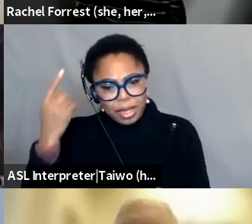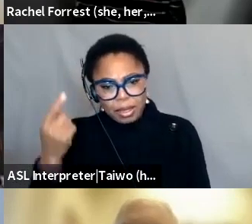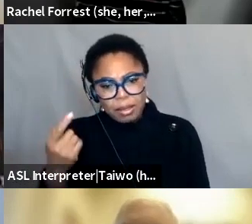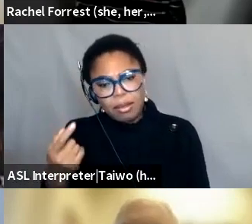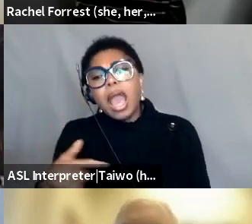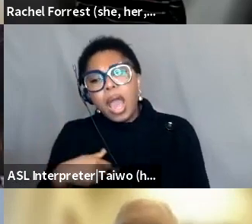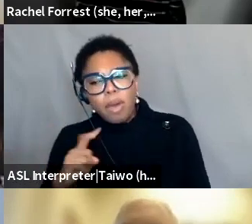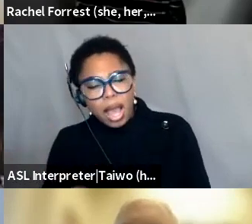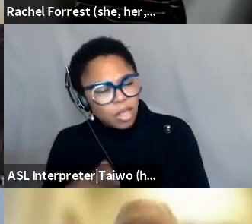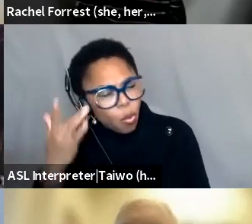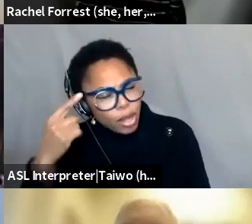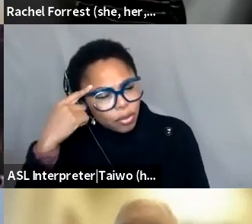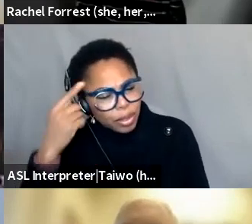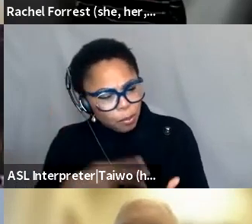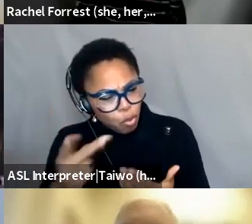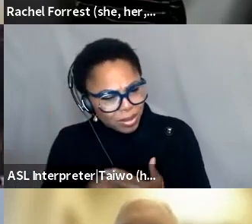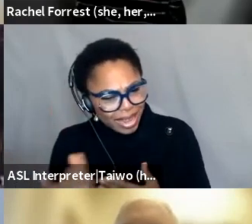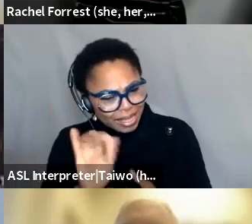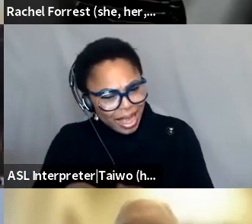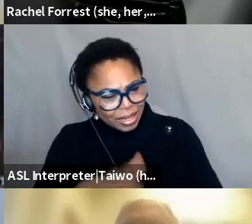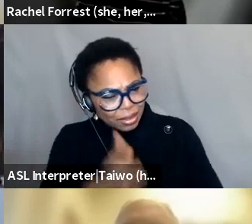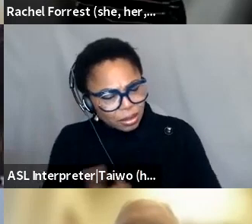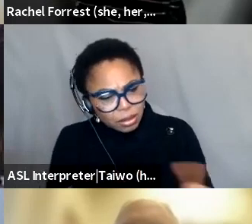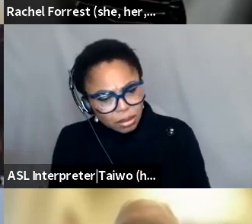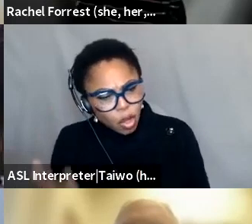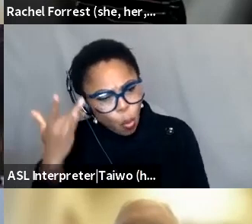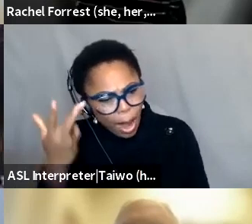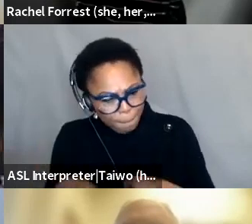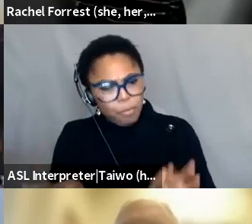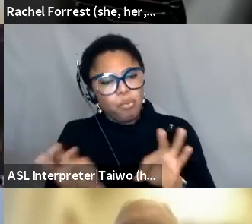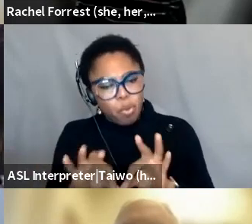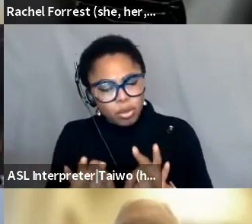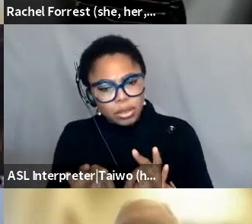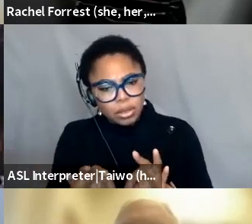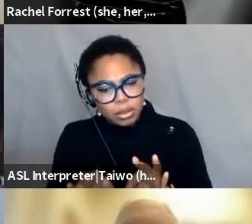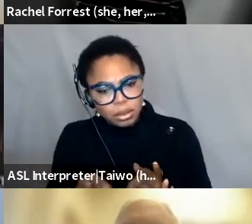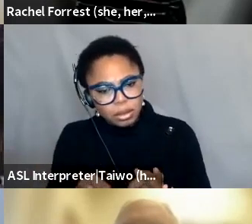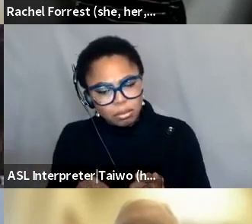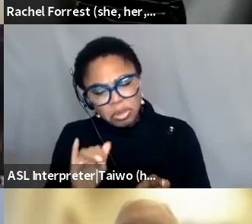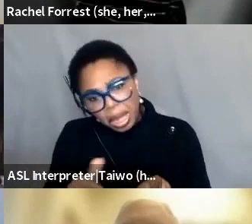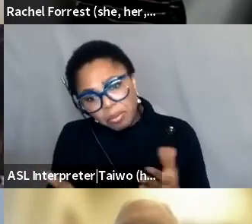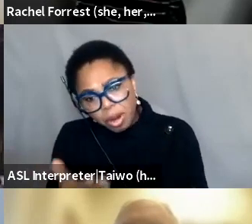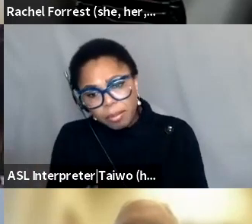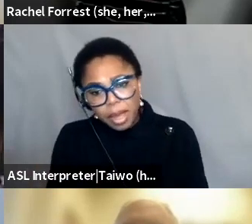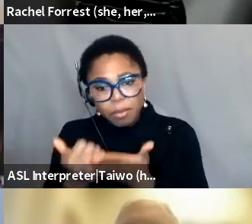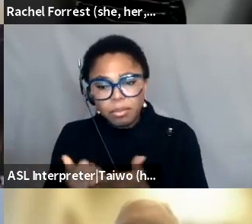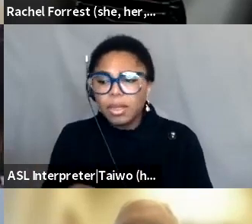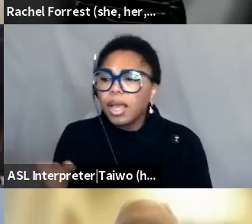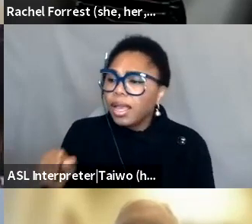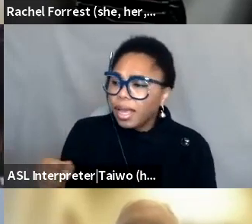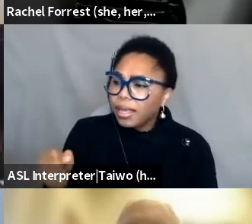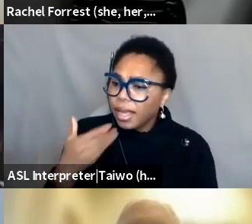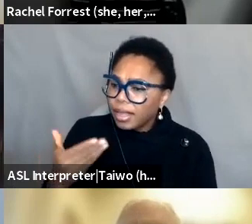ask is like, why do you think programs like that exist? Like, why are they important? Which might be helpful. Yeah, thank you.